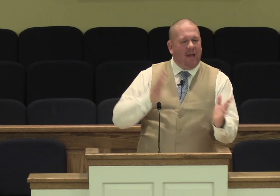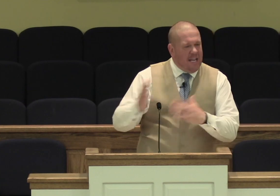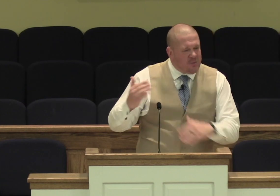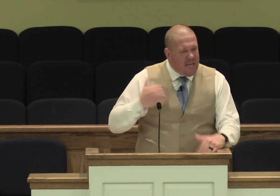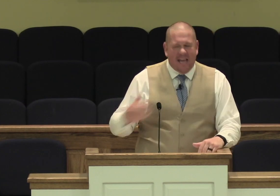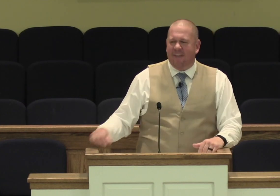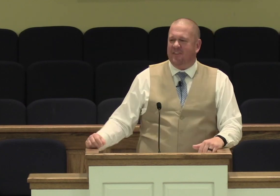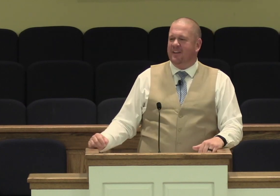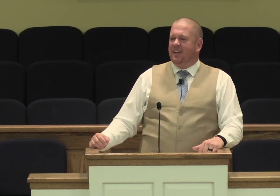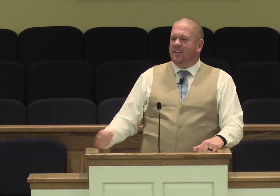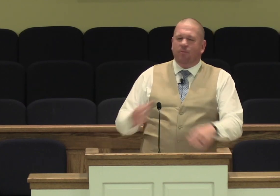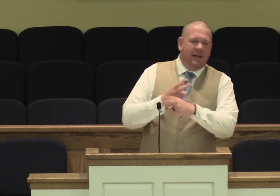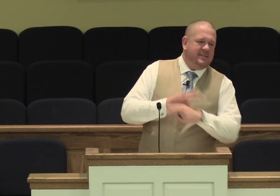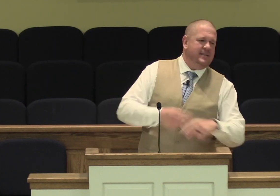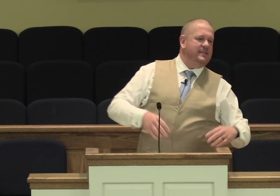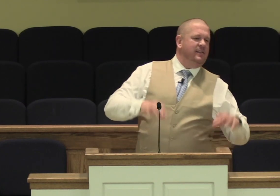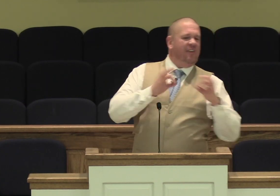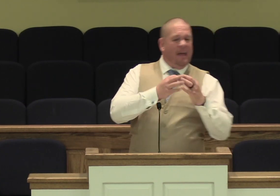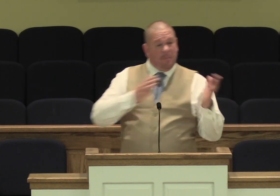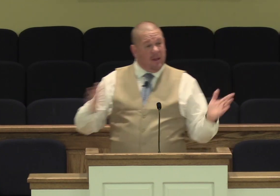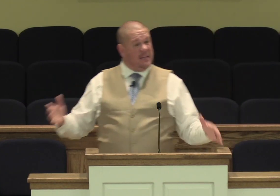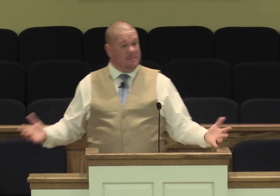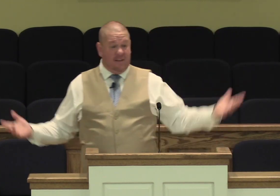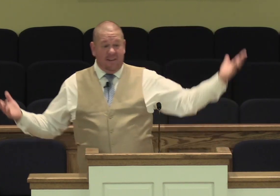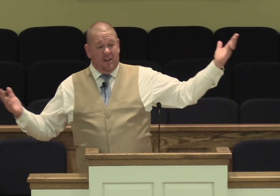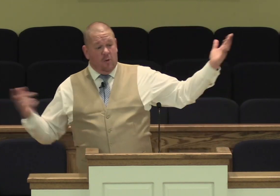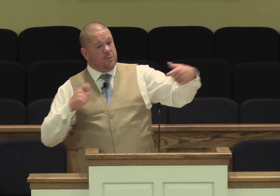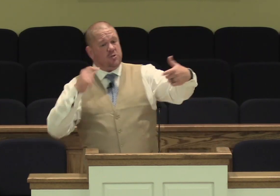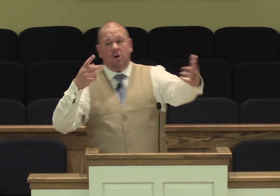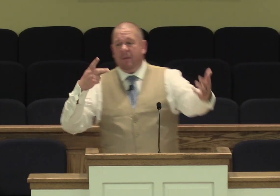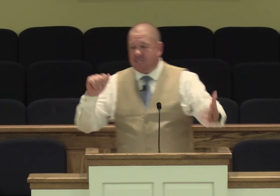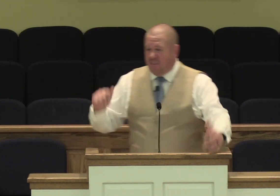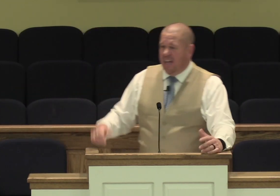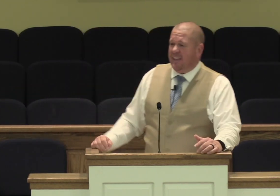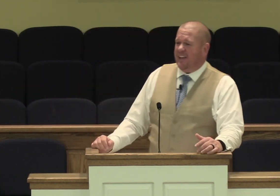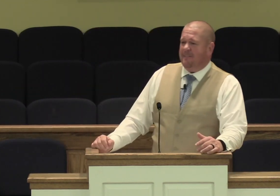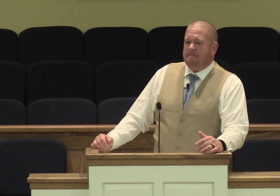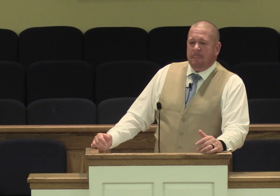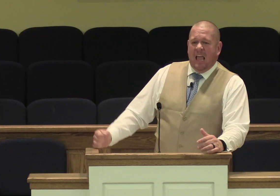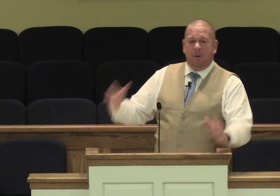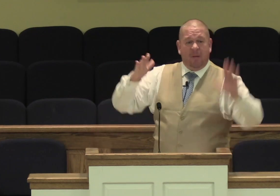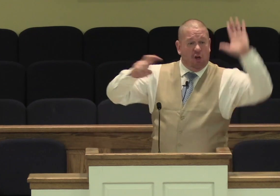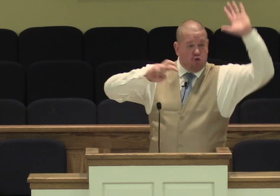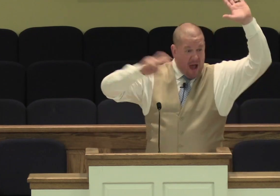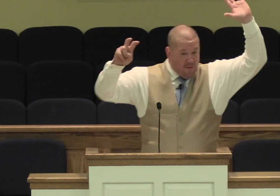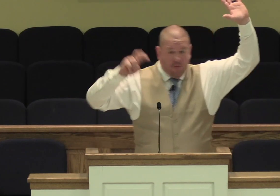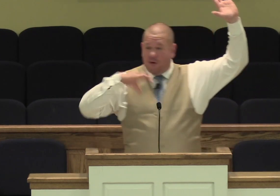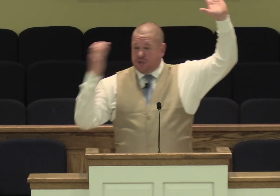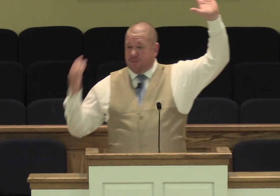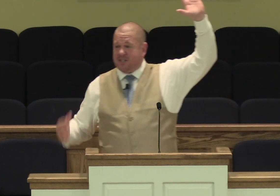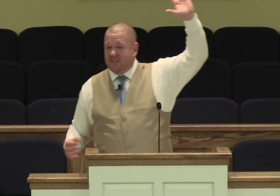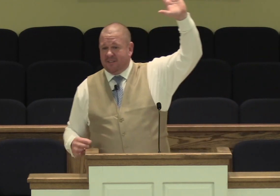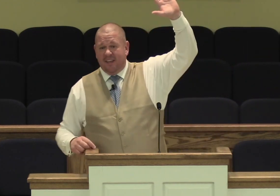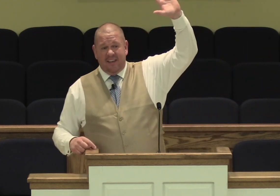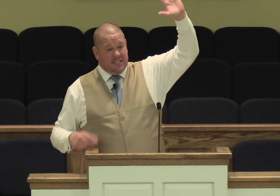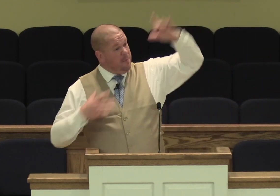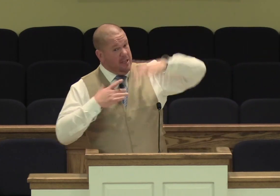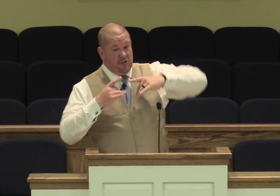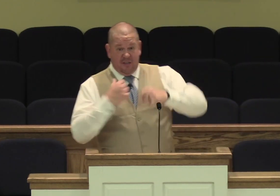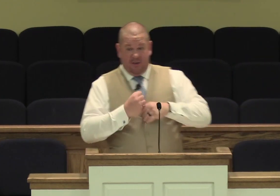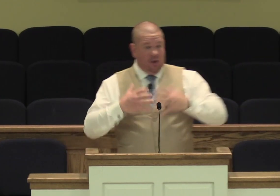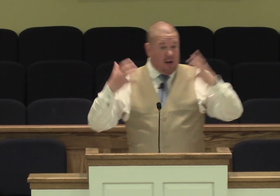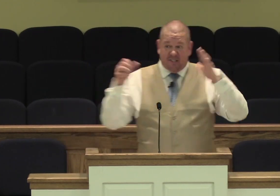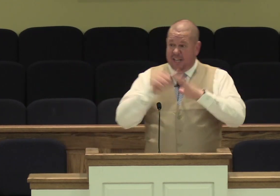all the plans we have and presents and family plans. I mean, we're supposed to go to Pennsylvania, and how many plan to travel for Christmas? And it's